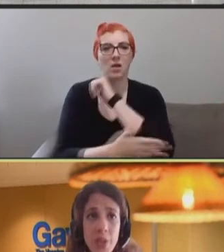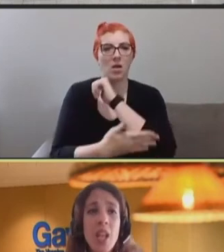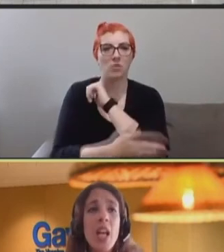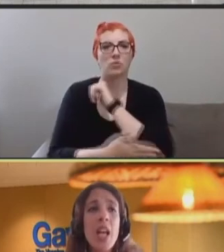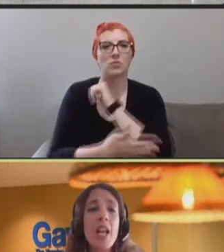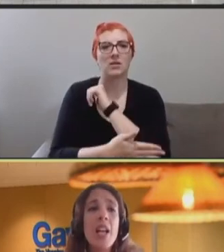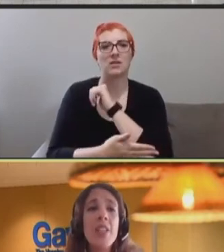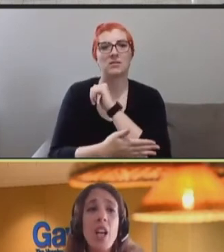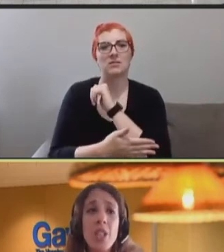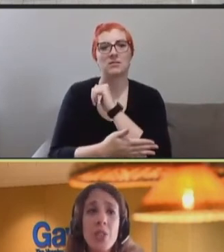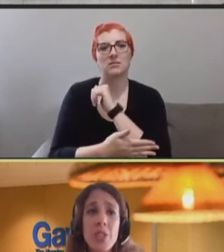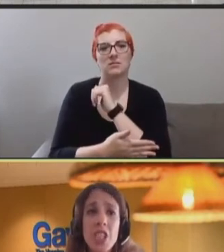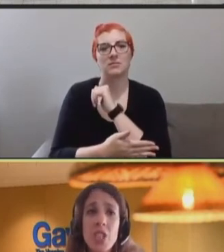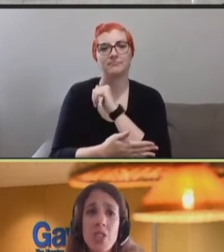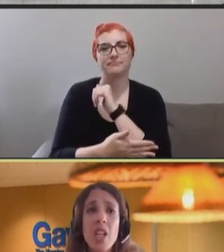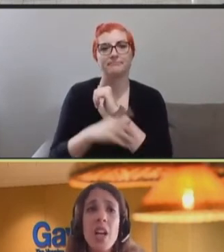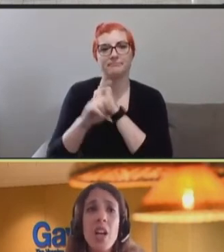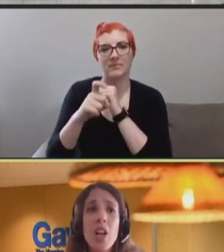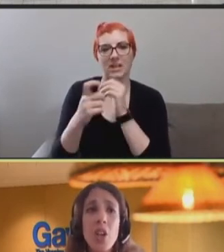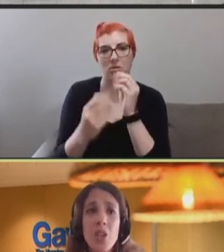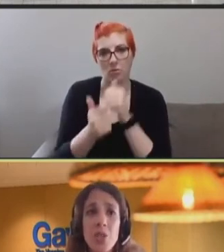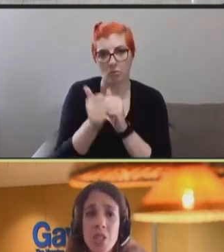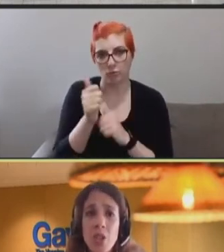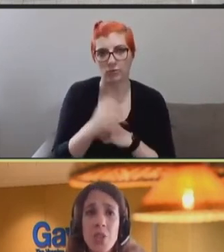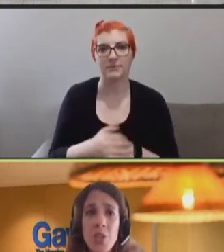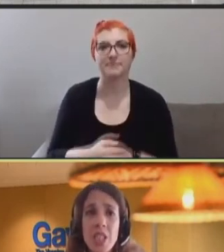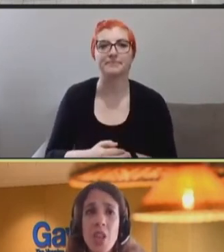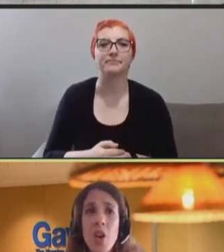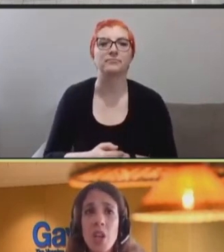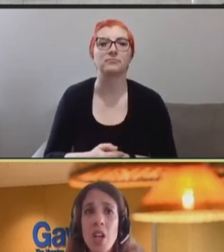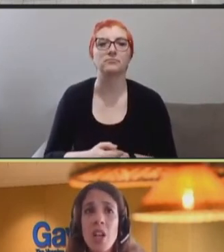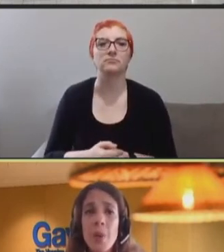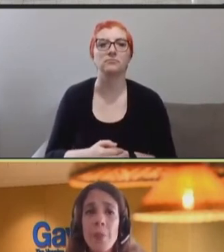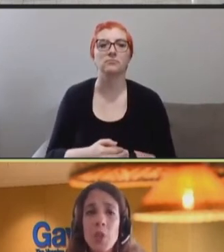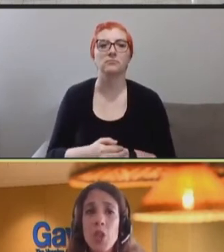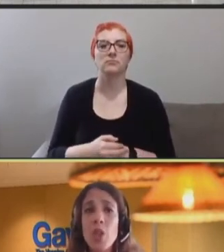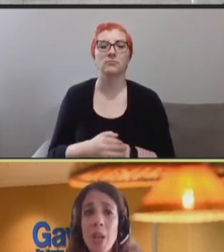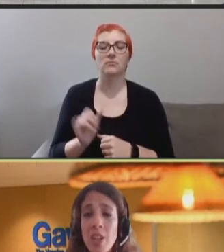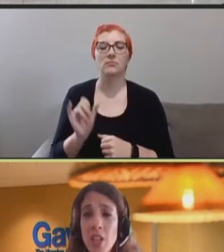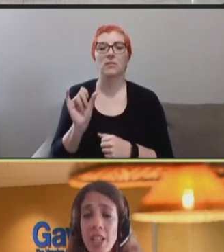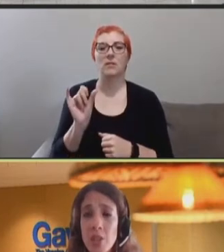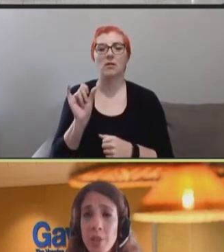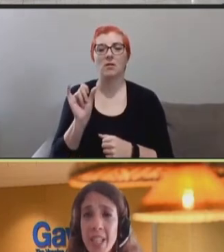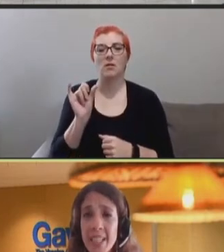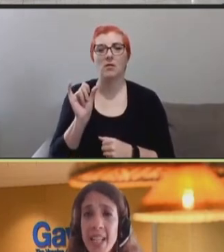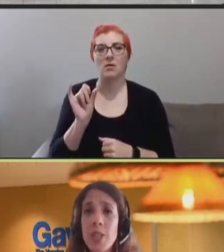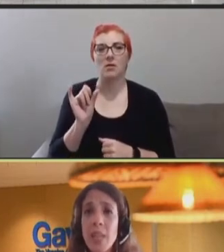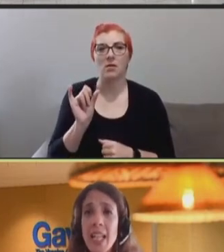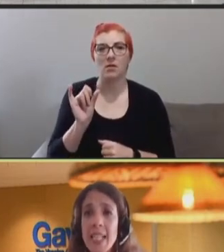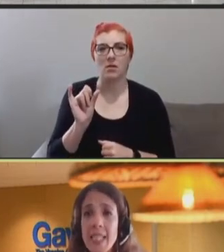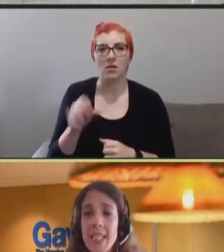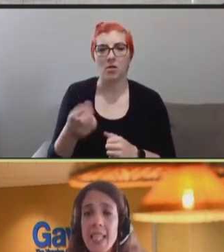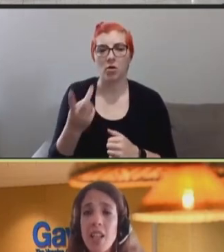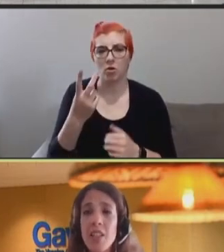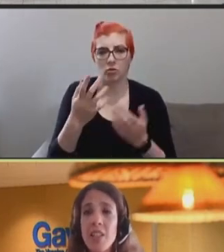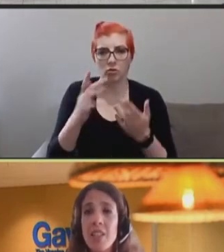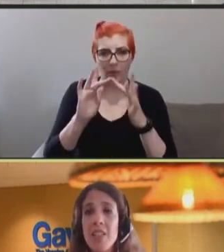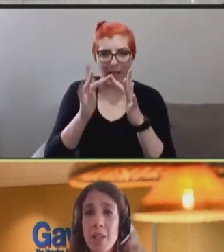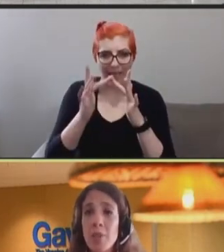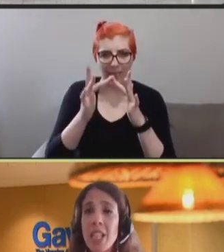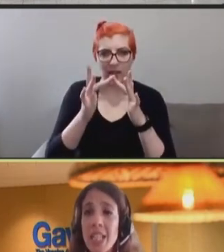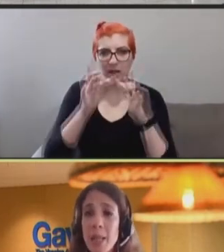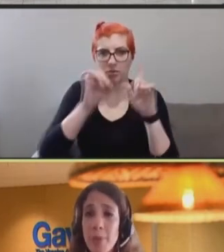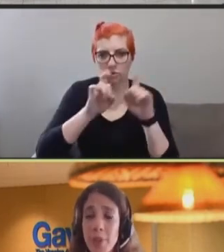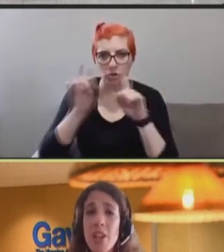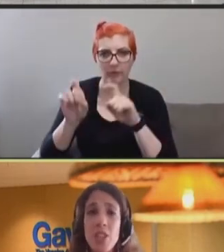most. The country consultations consulted on 2 global online surveys, as well as